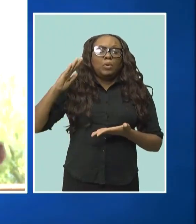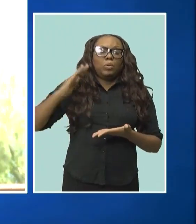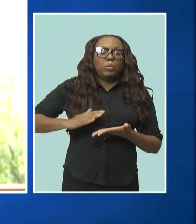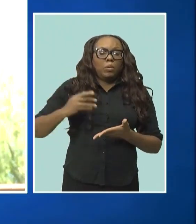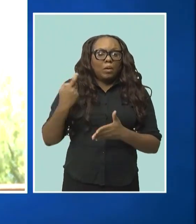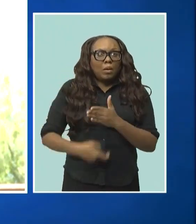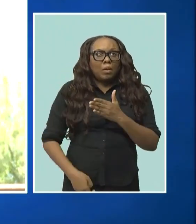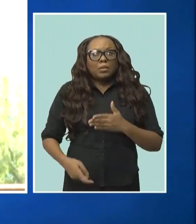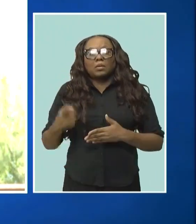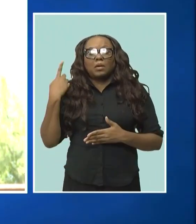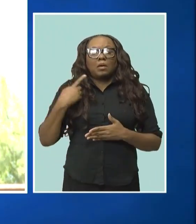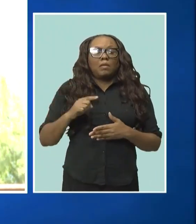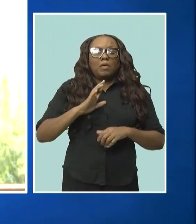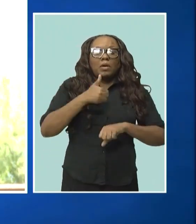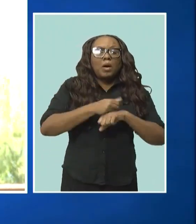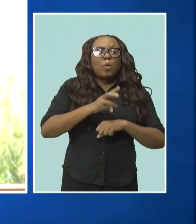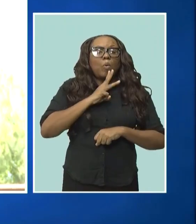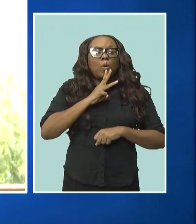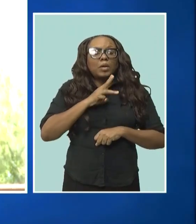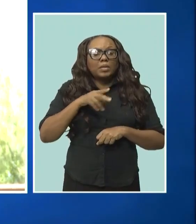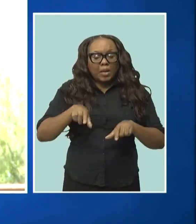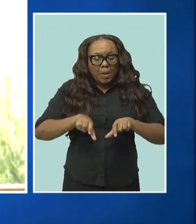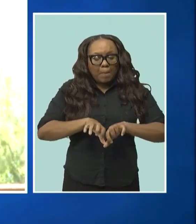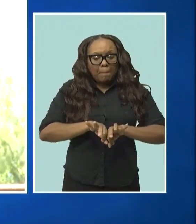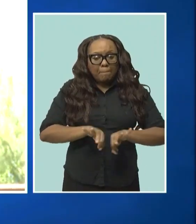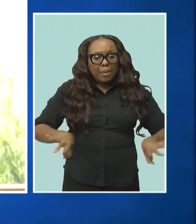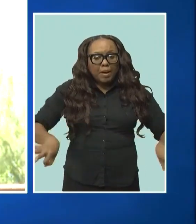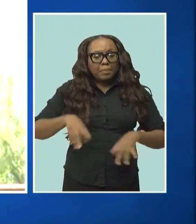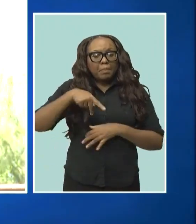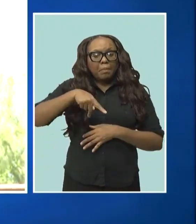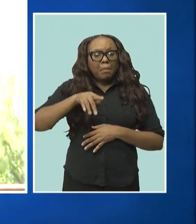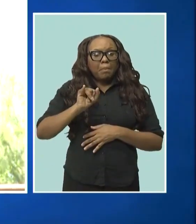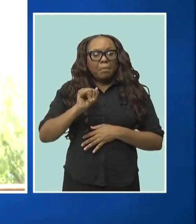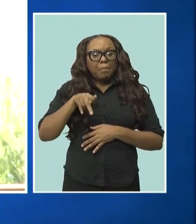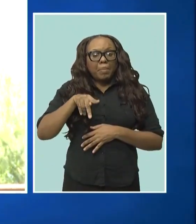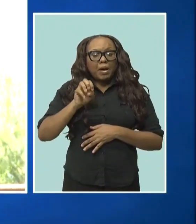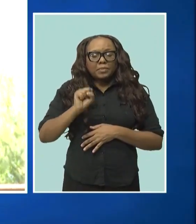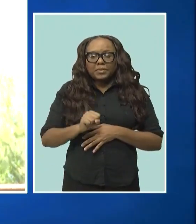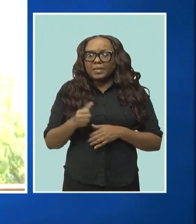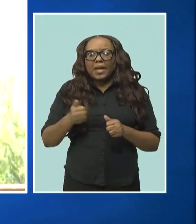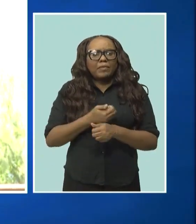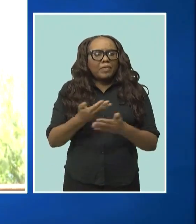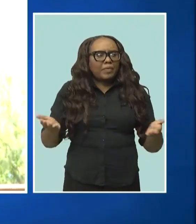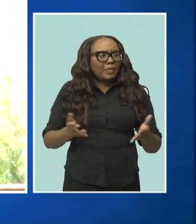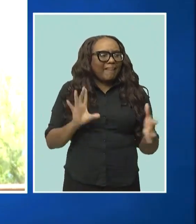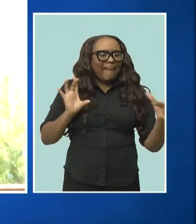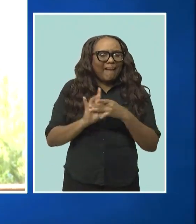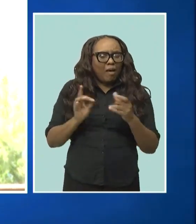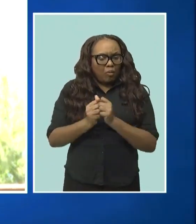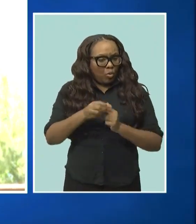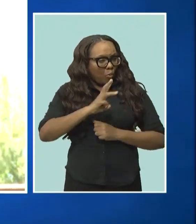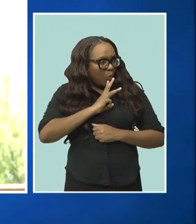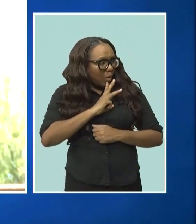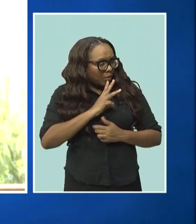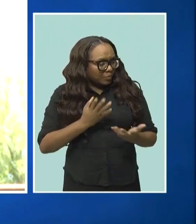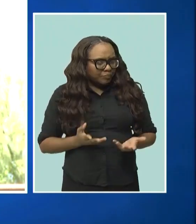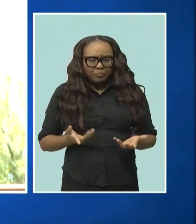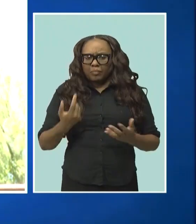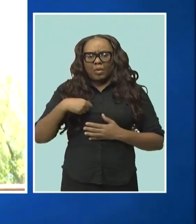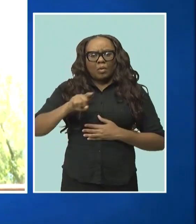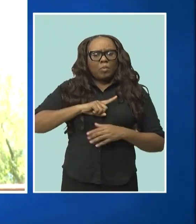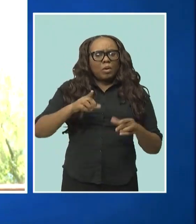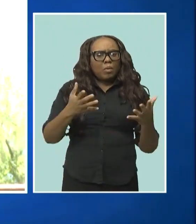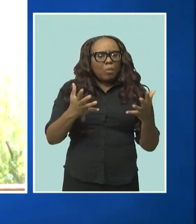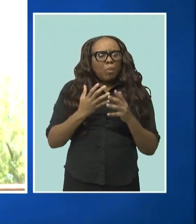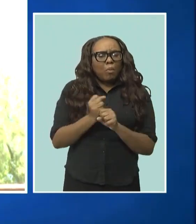coastal preservation, to ensure that our aquifers are not the only thing we rely on, particularly when the saline